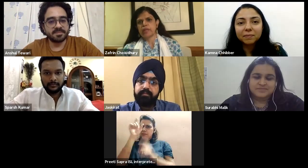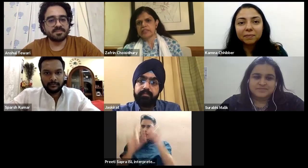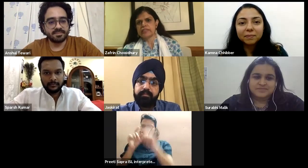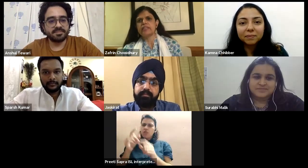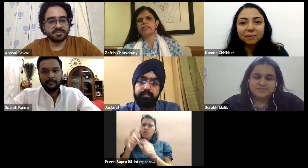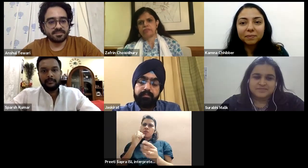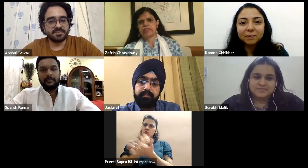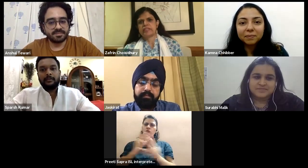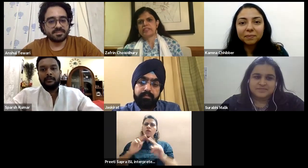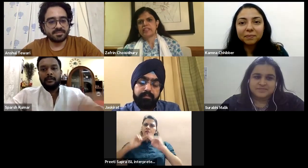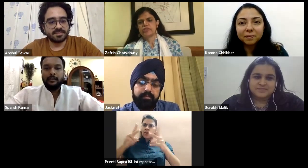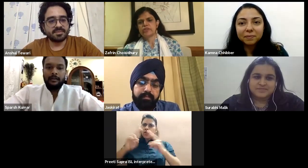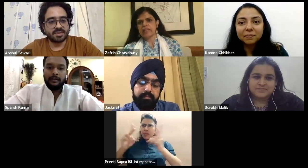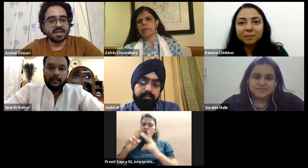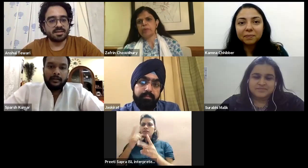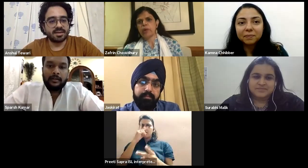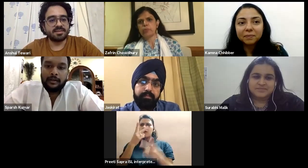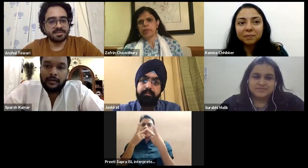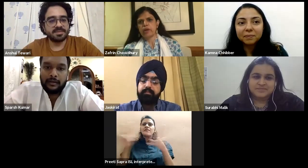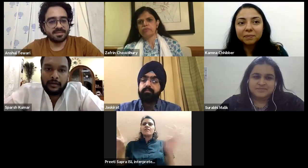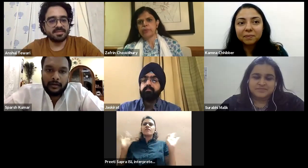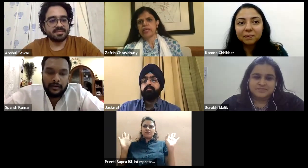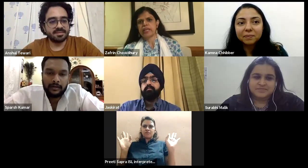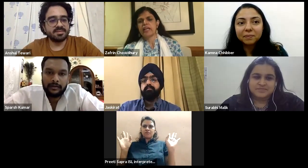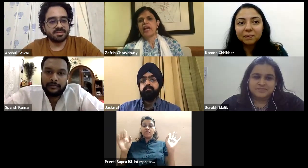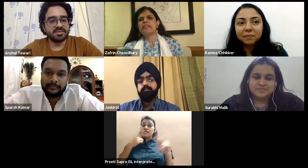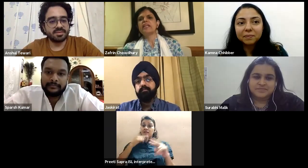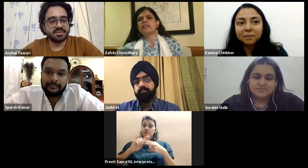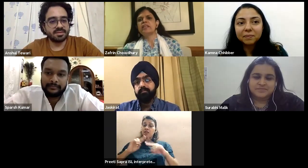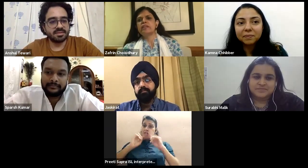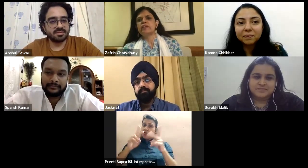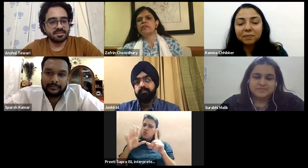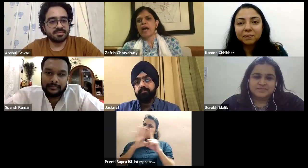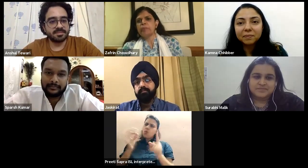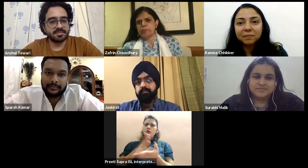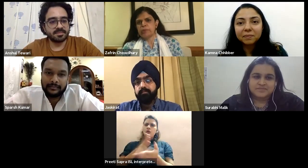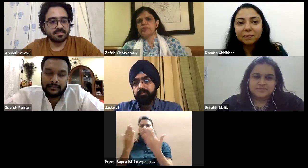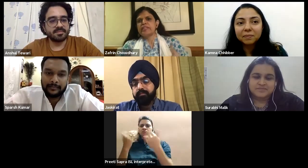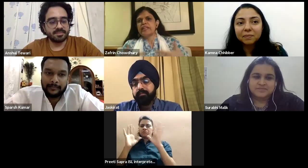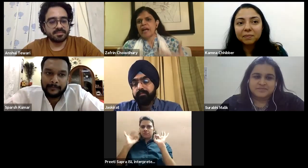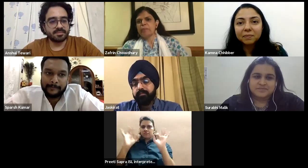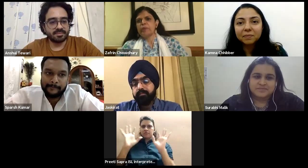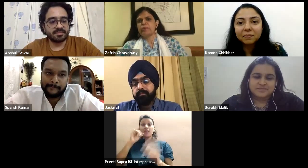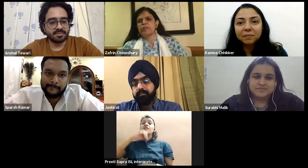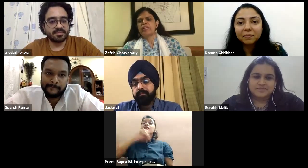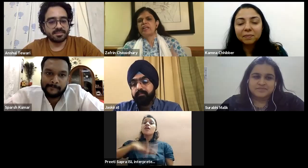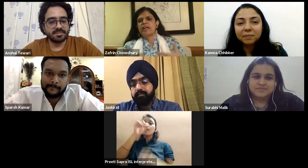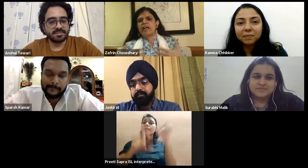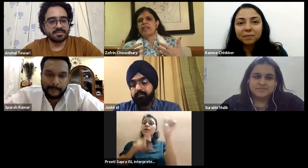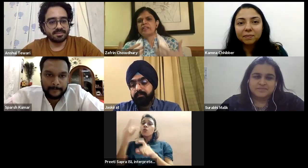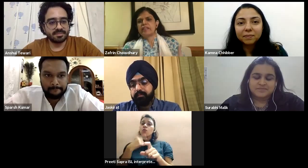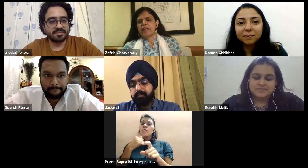do respond and see the difference. So that can be one way of doing it. And then young people, using the young